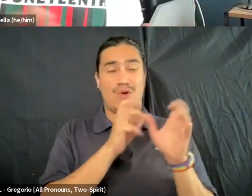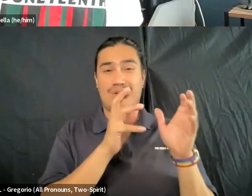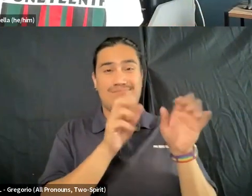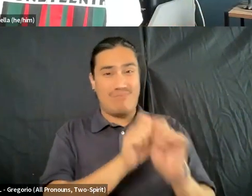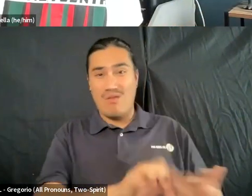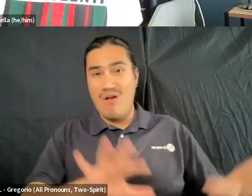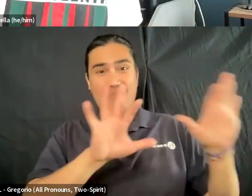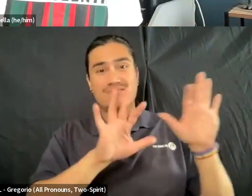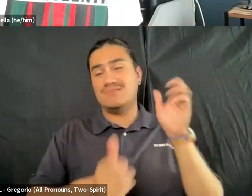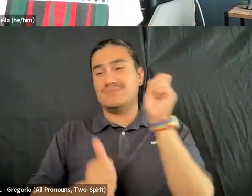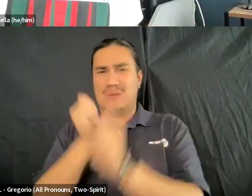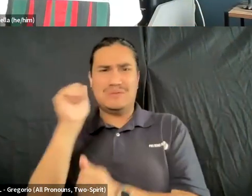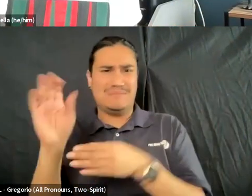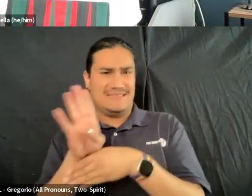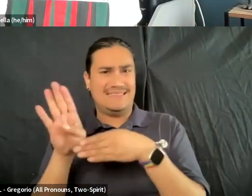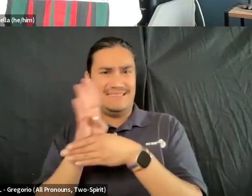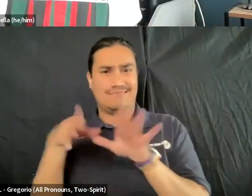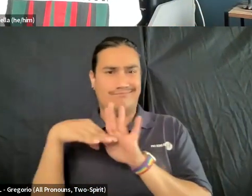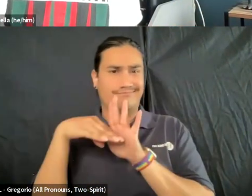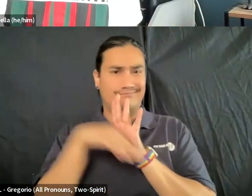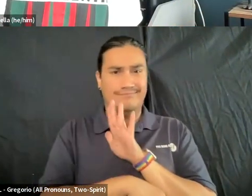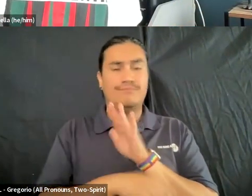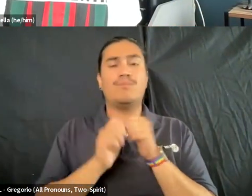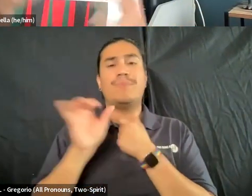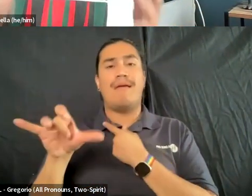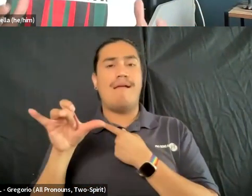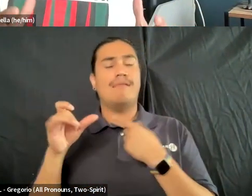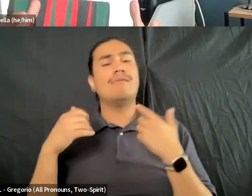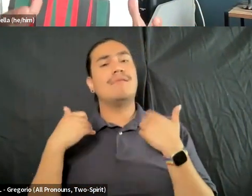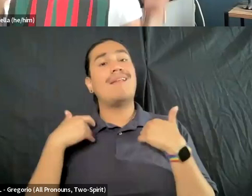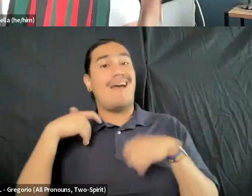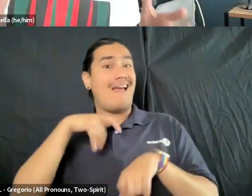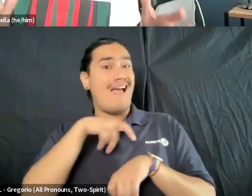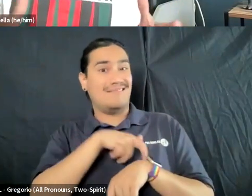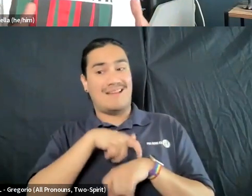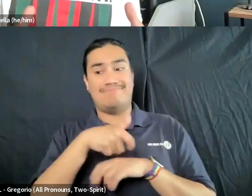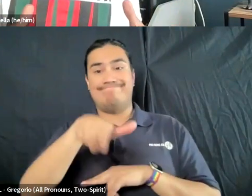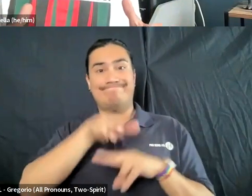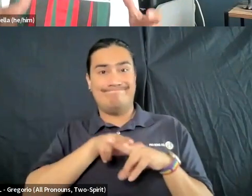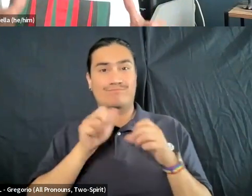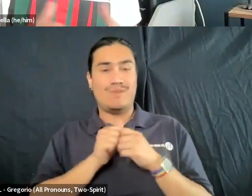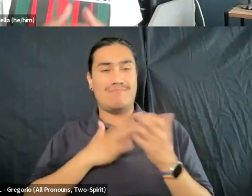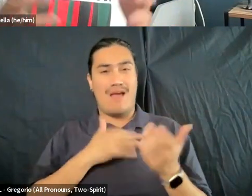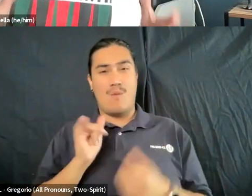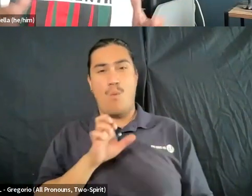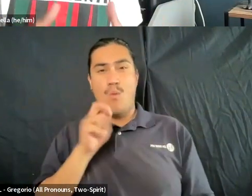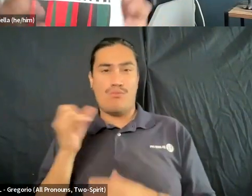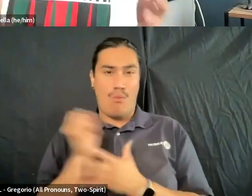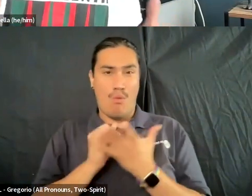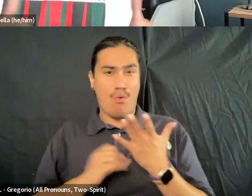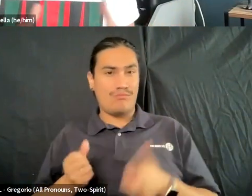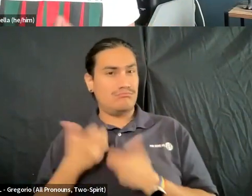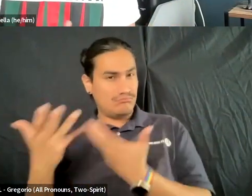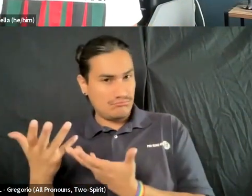you know, most of the industry as well. And I finally had this time to sit with my artistry. And that time in 2020